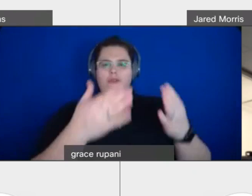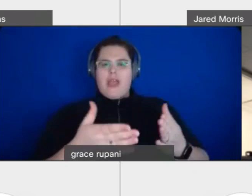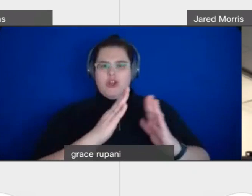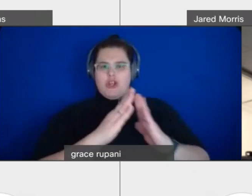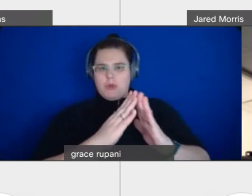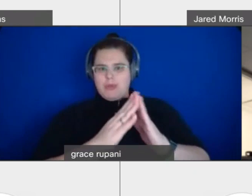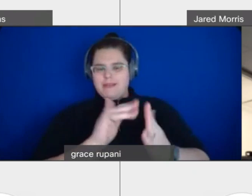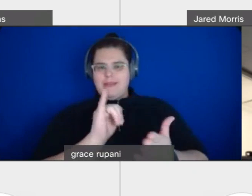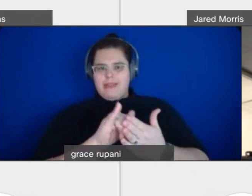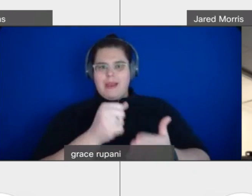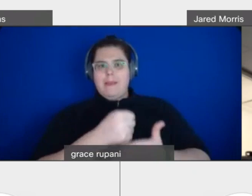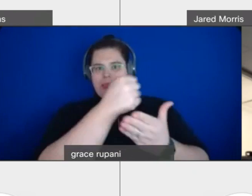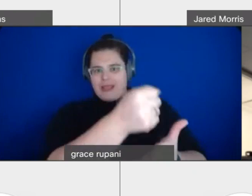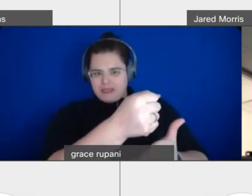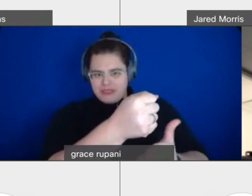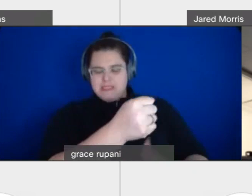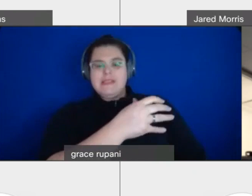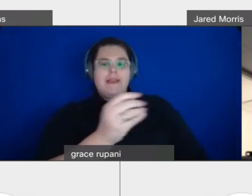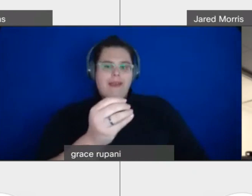placements, and it was